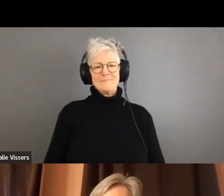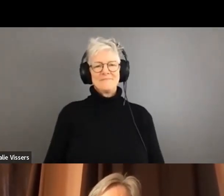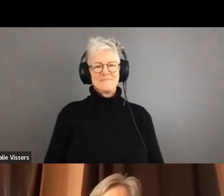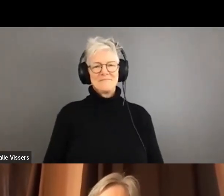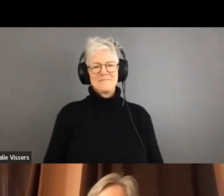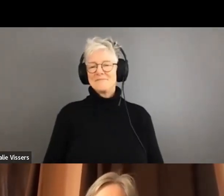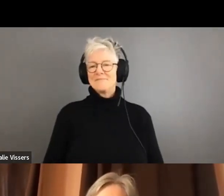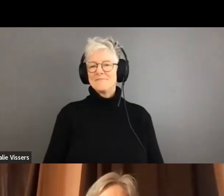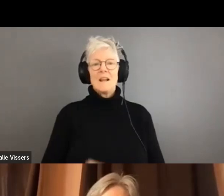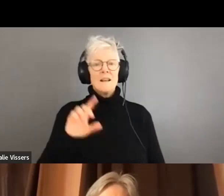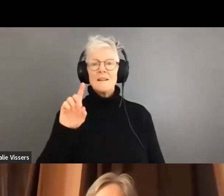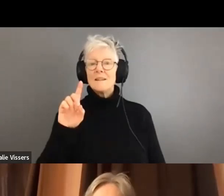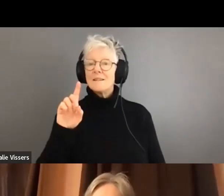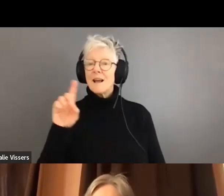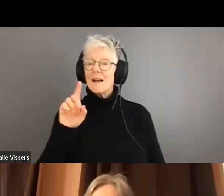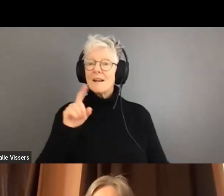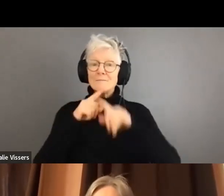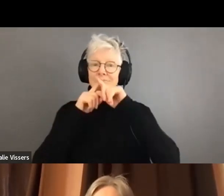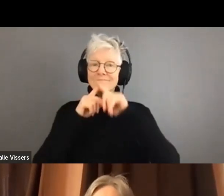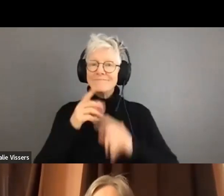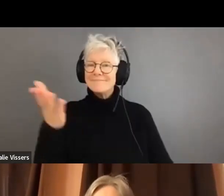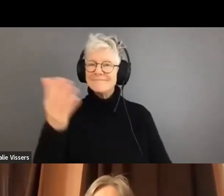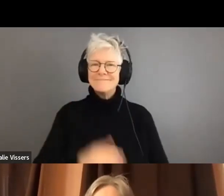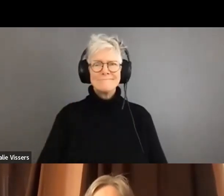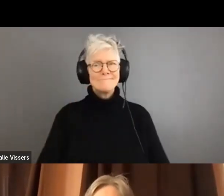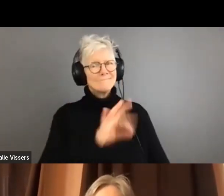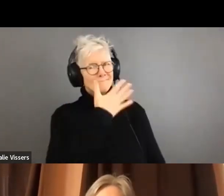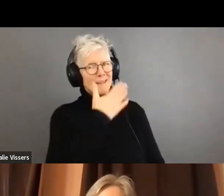Oh, you're muted, Diana. Of course I'm muted. Thank you, Judy.